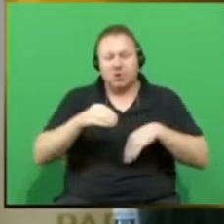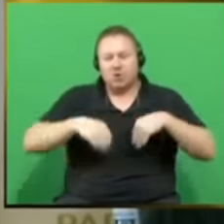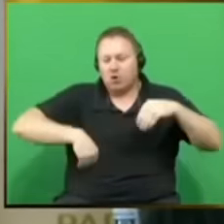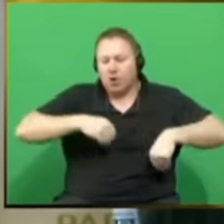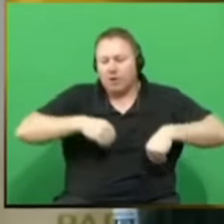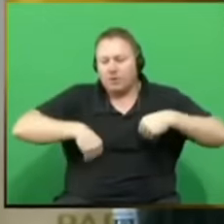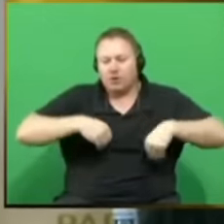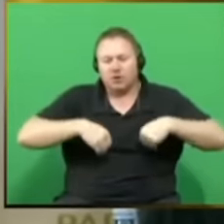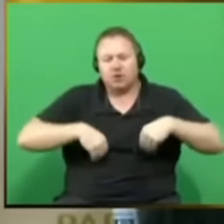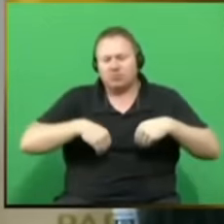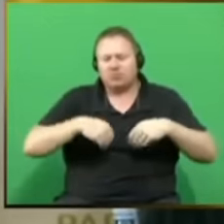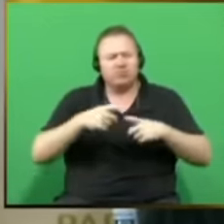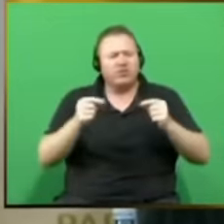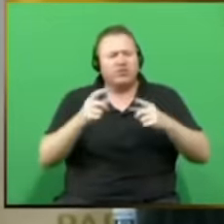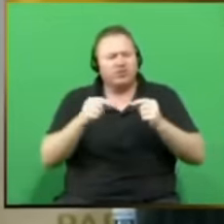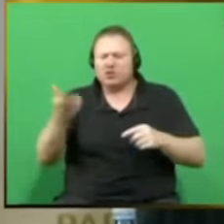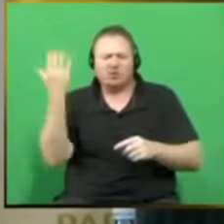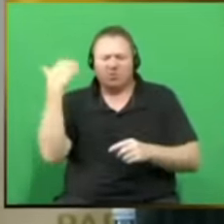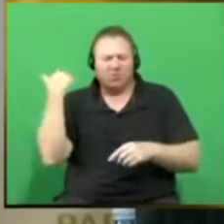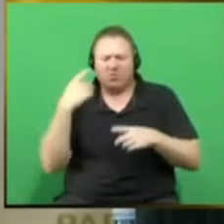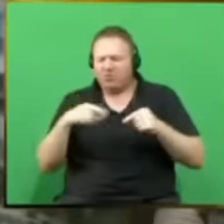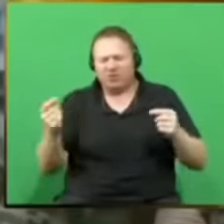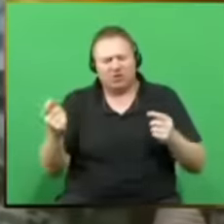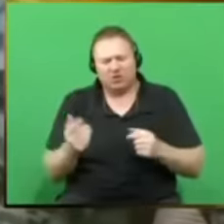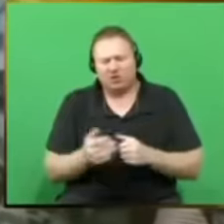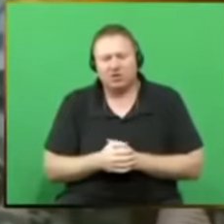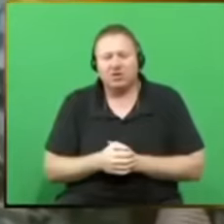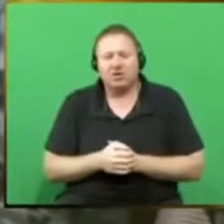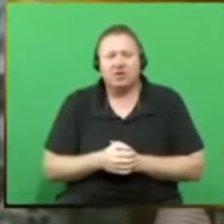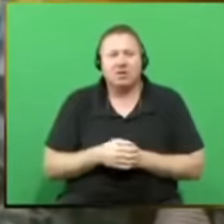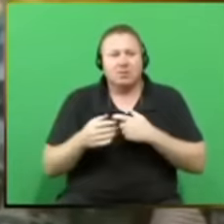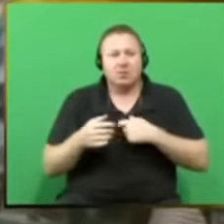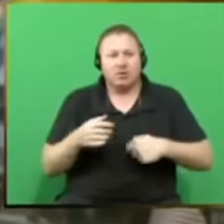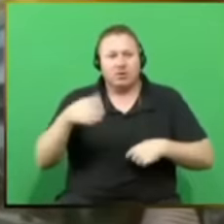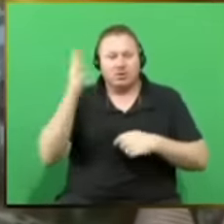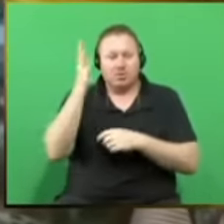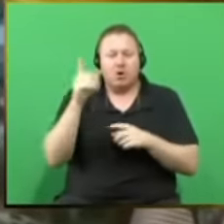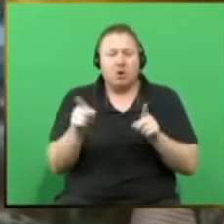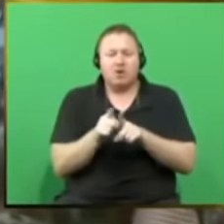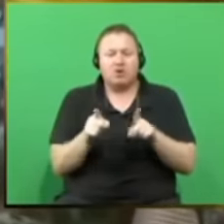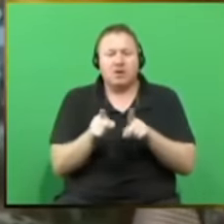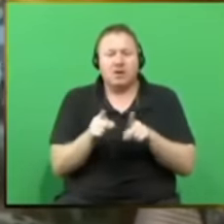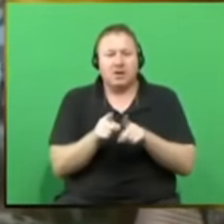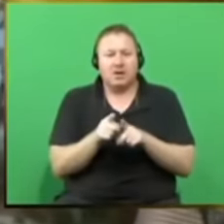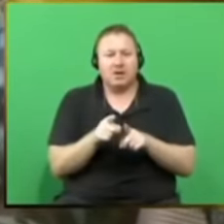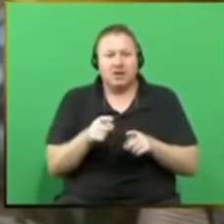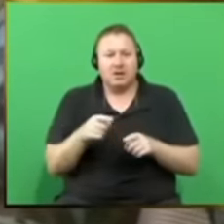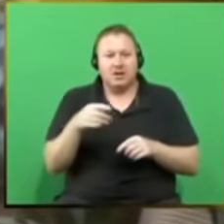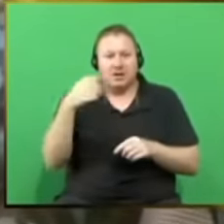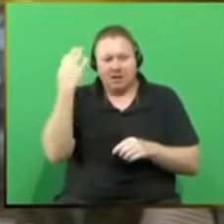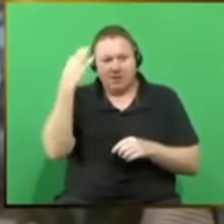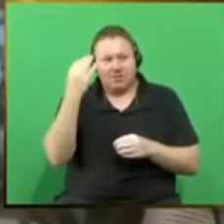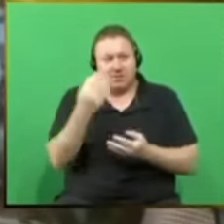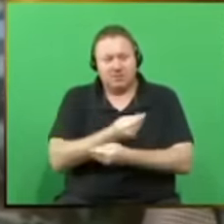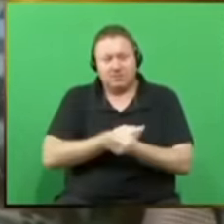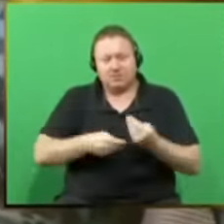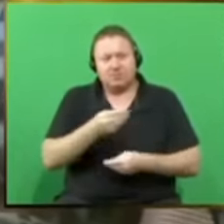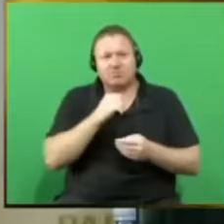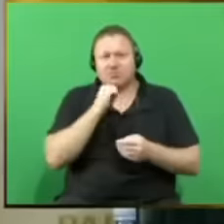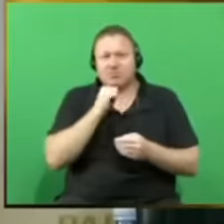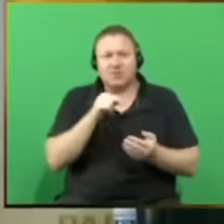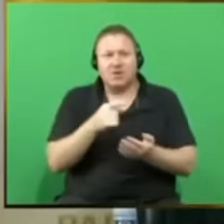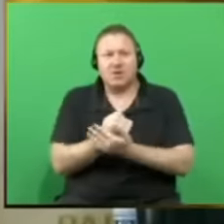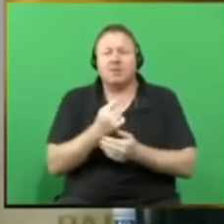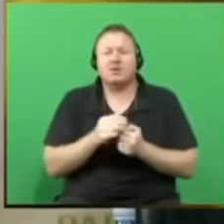corruption was a thing of the past. The President spoke here as if state capture didn't even happen under his watch. But he